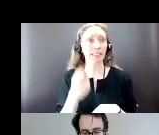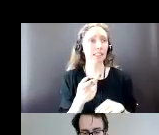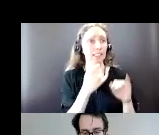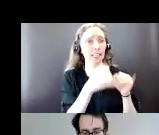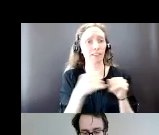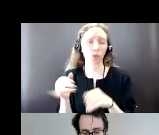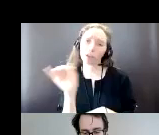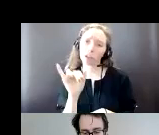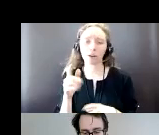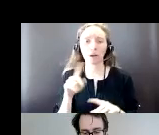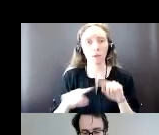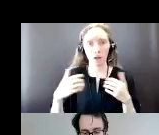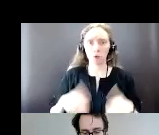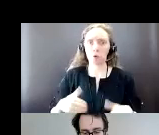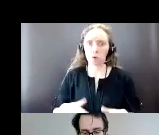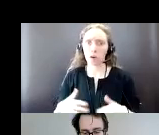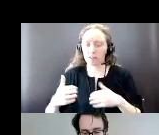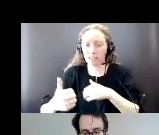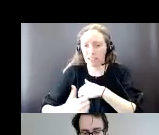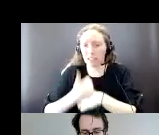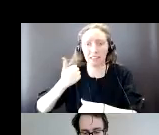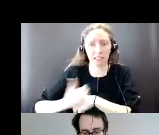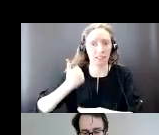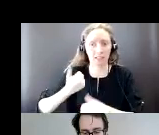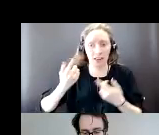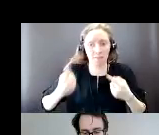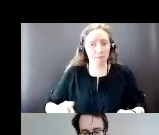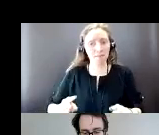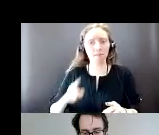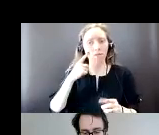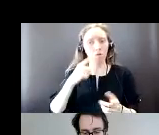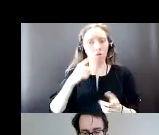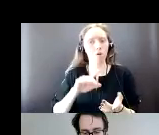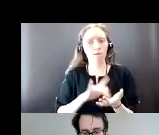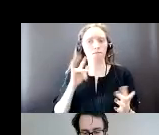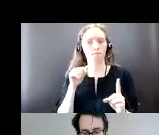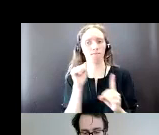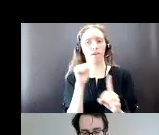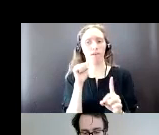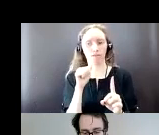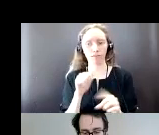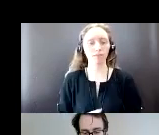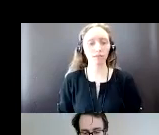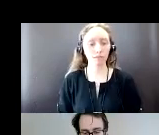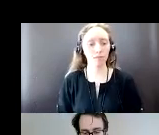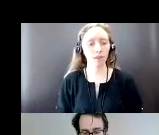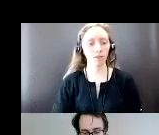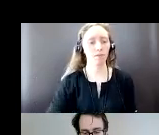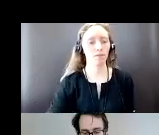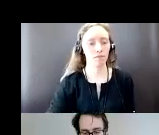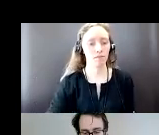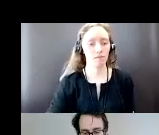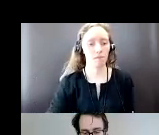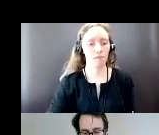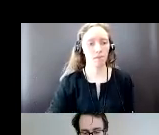methods currently used to conduct fraud. What the fraudsters usually do is they either find a way to